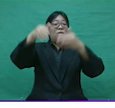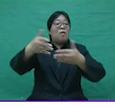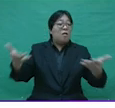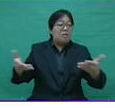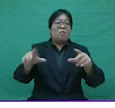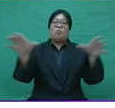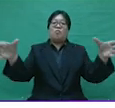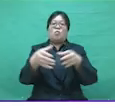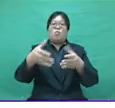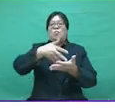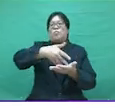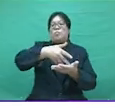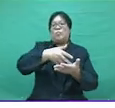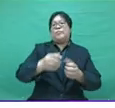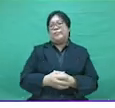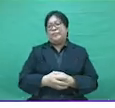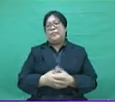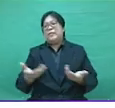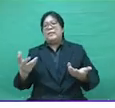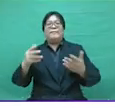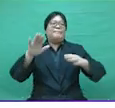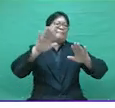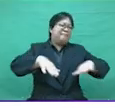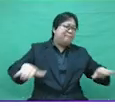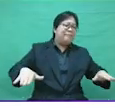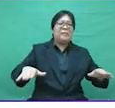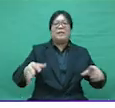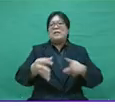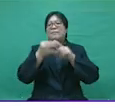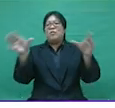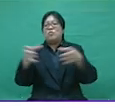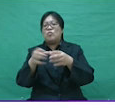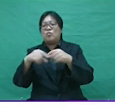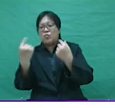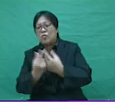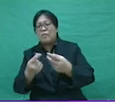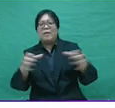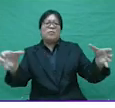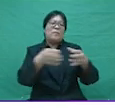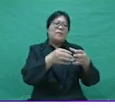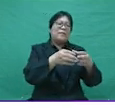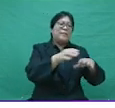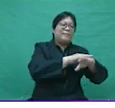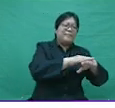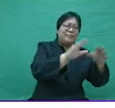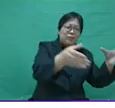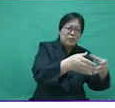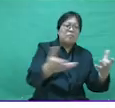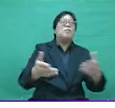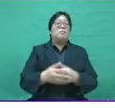focused really on the vulnerable groups. That means on kids, on special poor groups, on special ethnics, and so